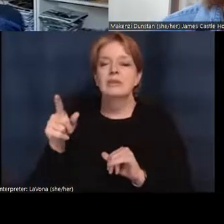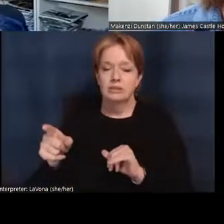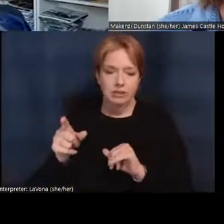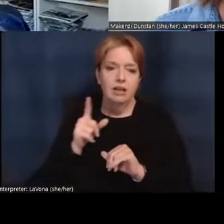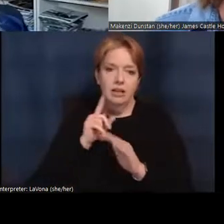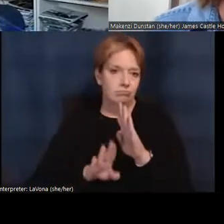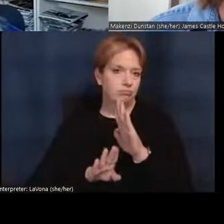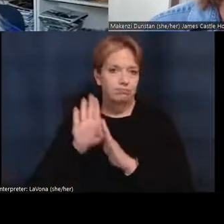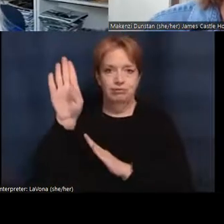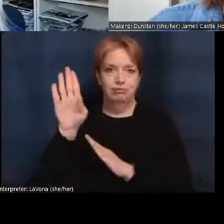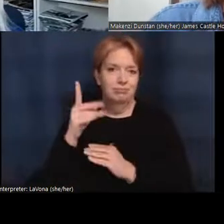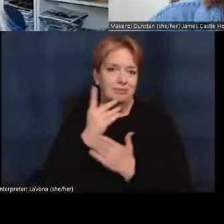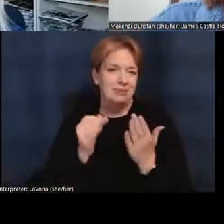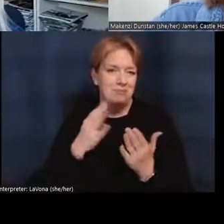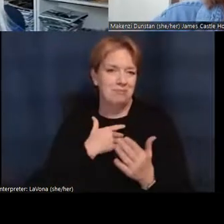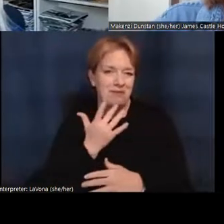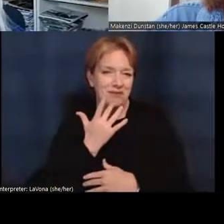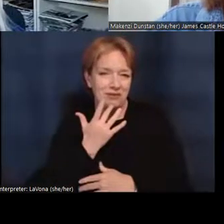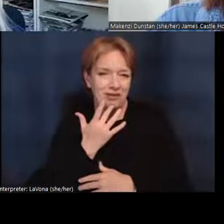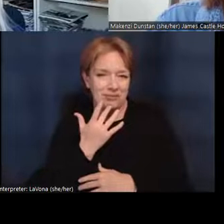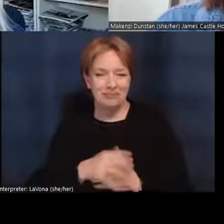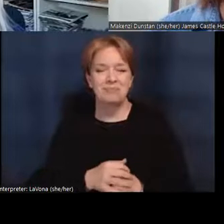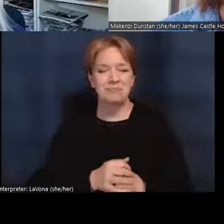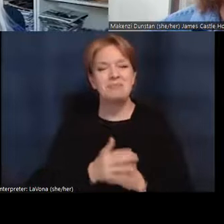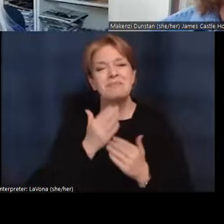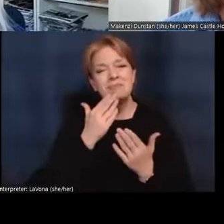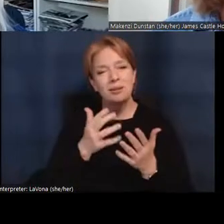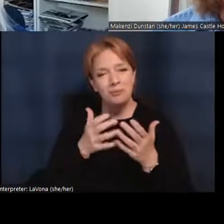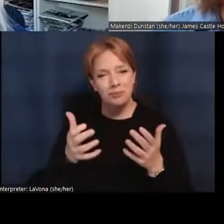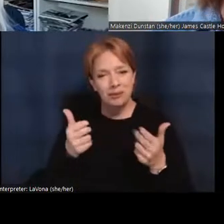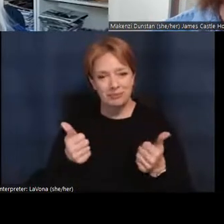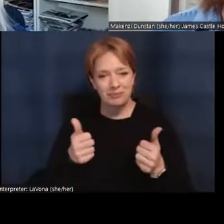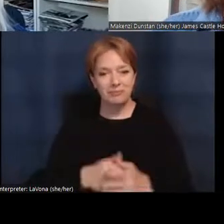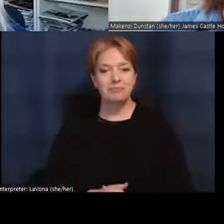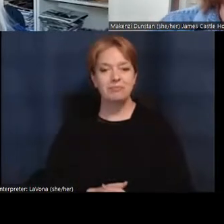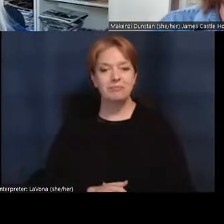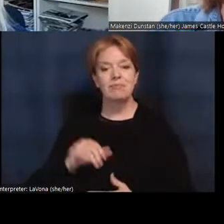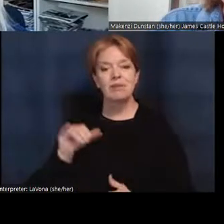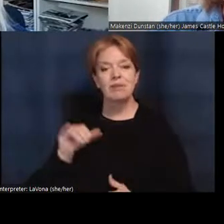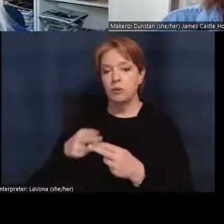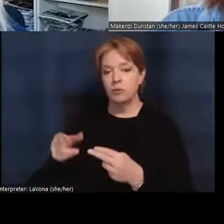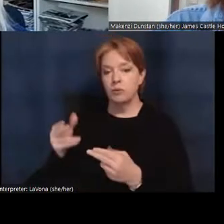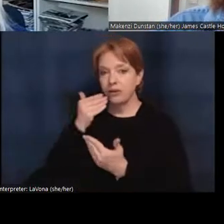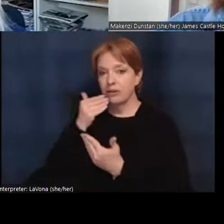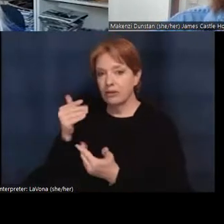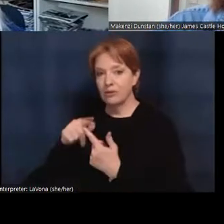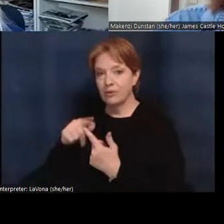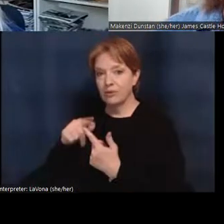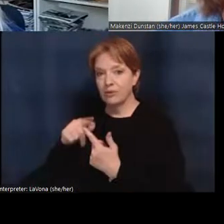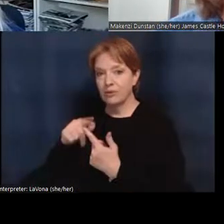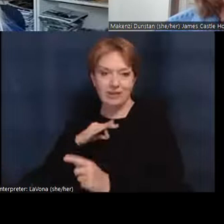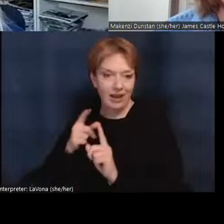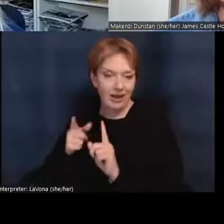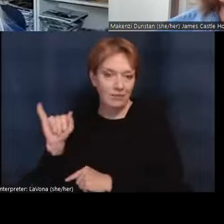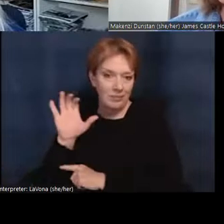through the ranks of some of my favorites. So thank you so much. I also want to give a quick thank you to the staff at the James Castle House